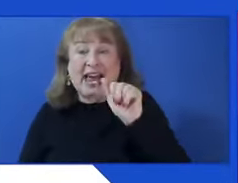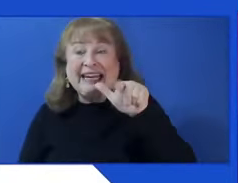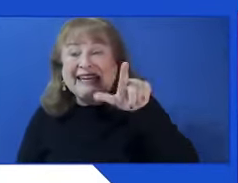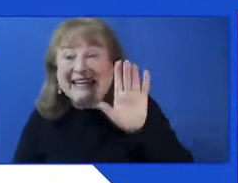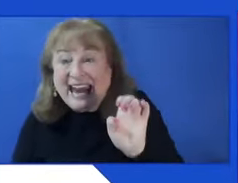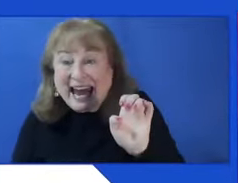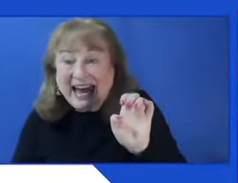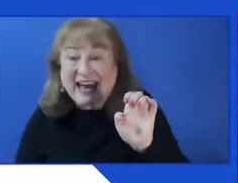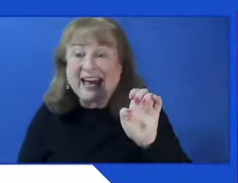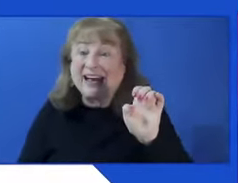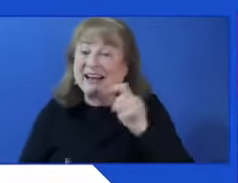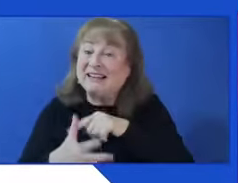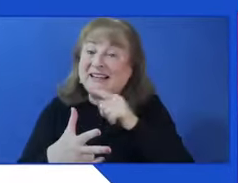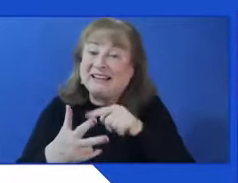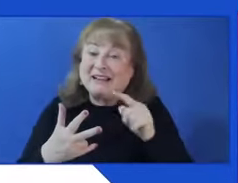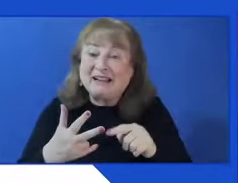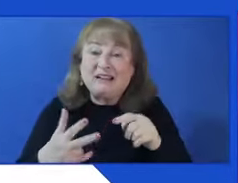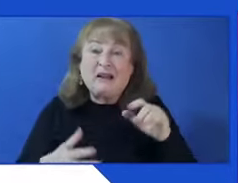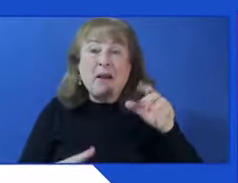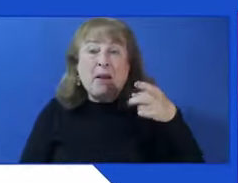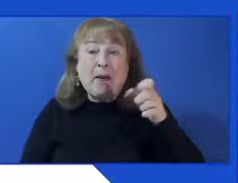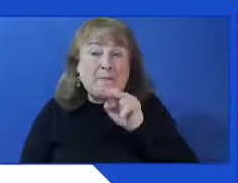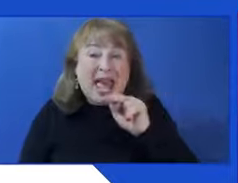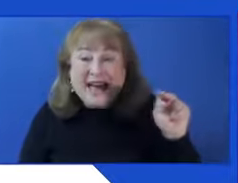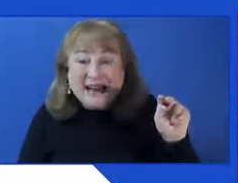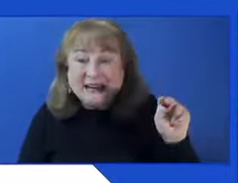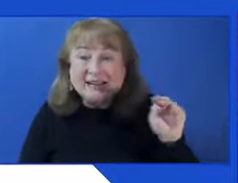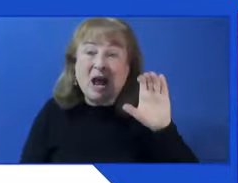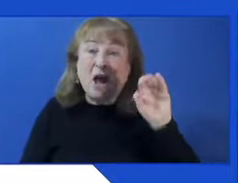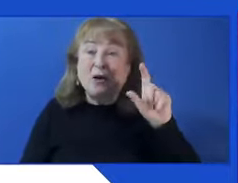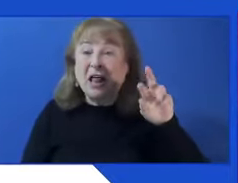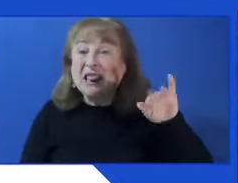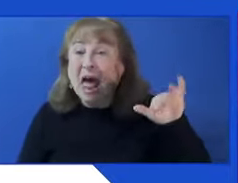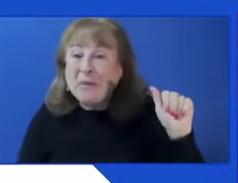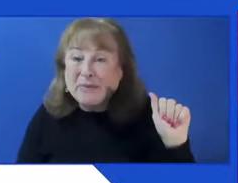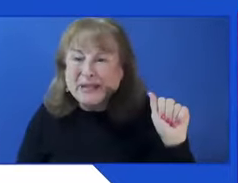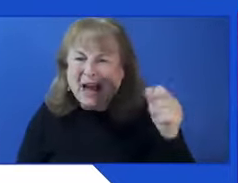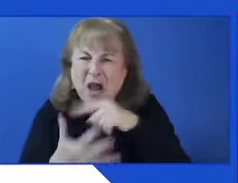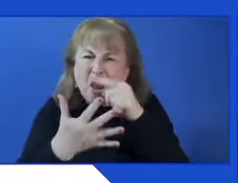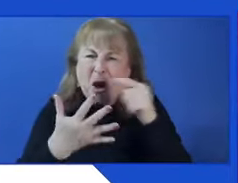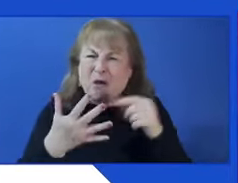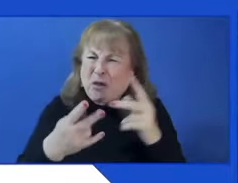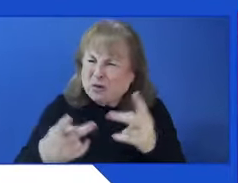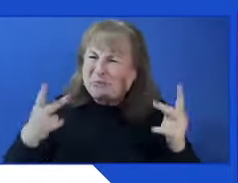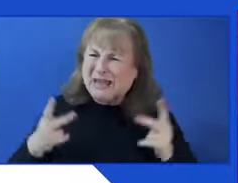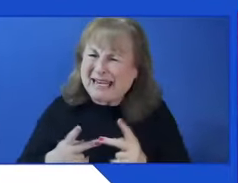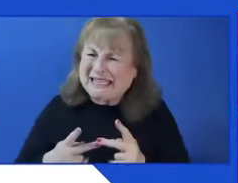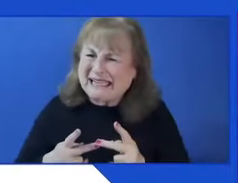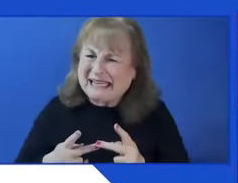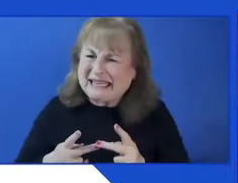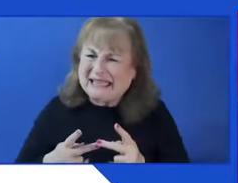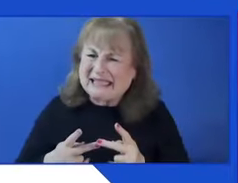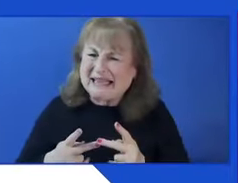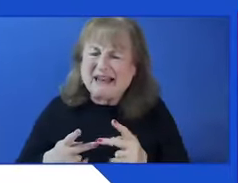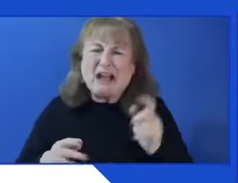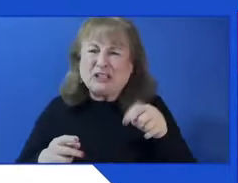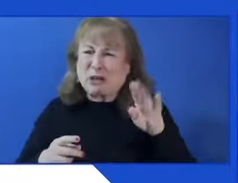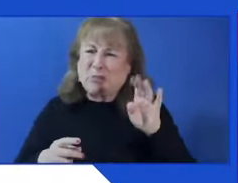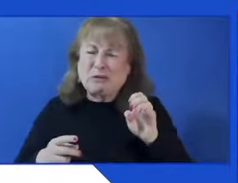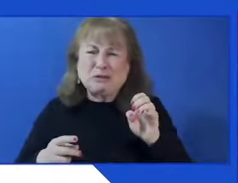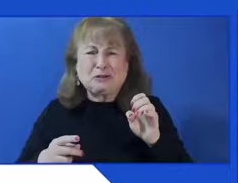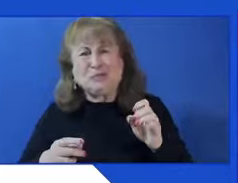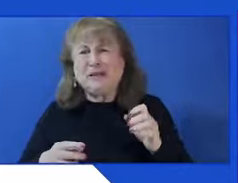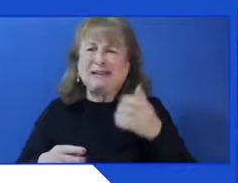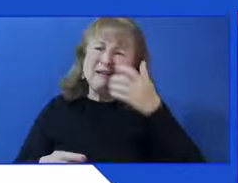Penn, in Columbia, in all those places who are supposed to be the